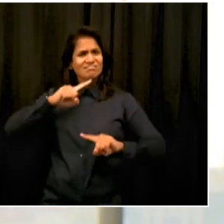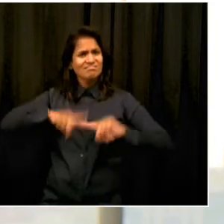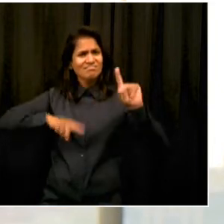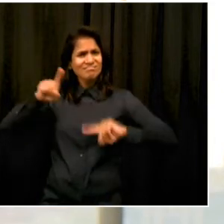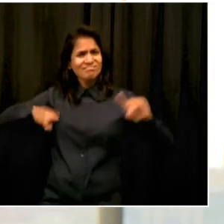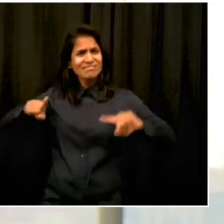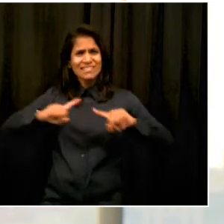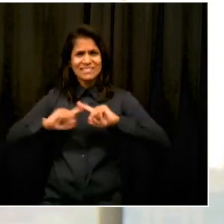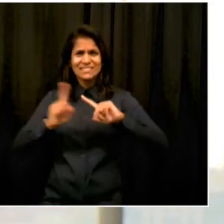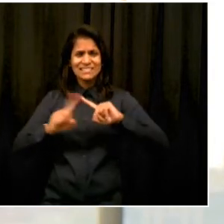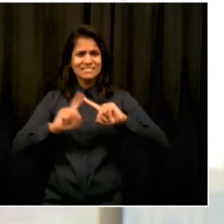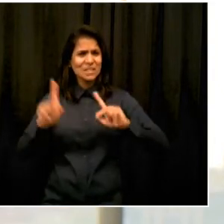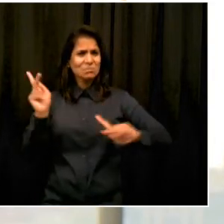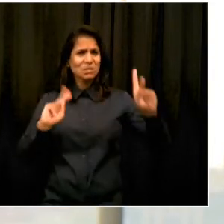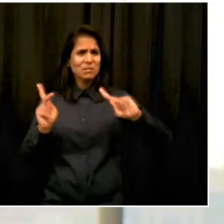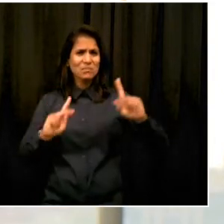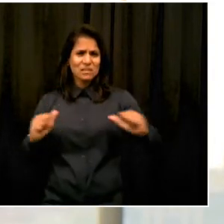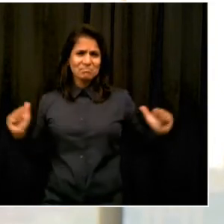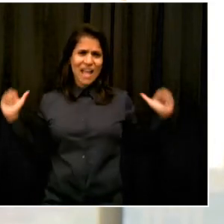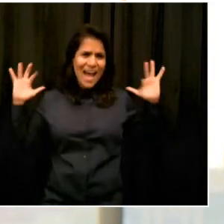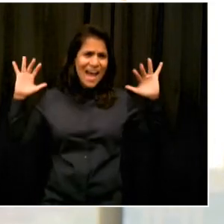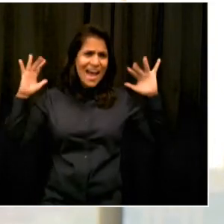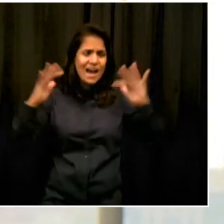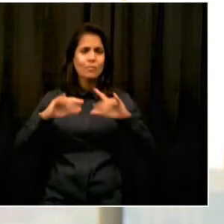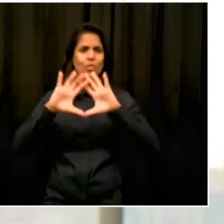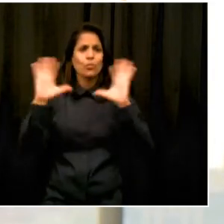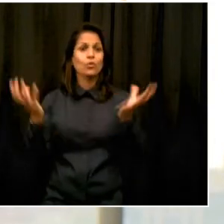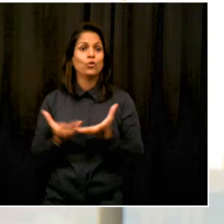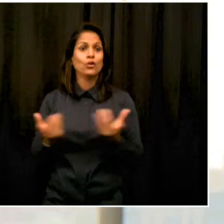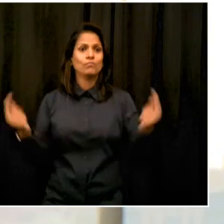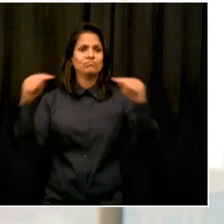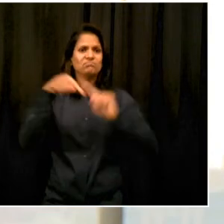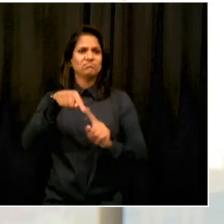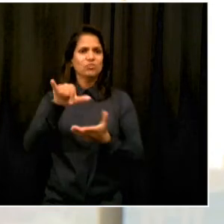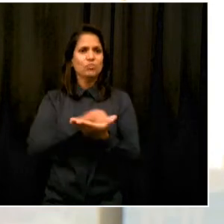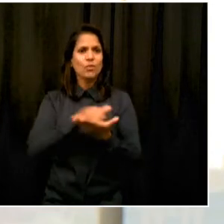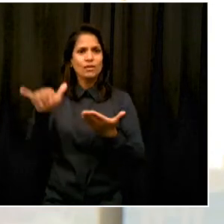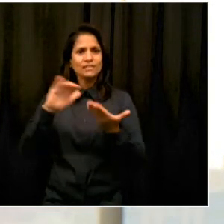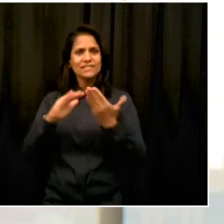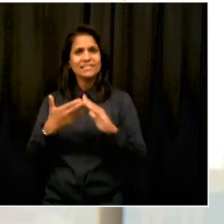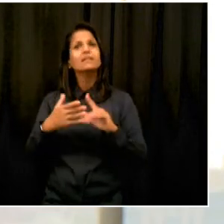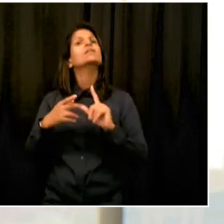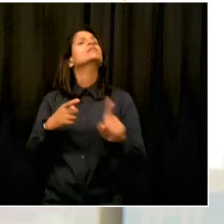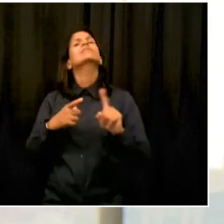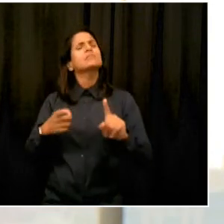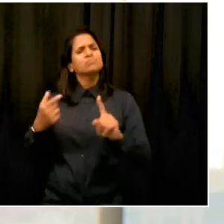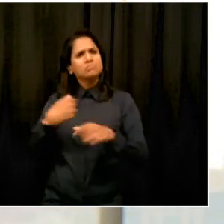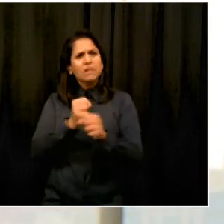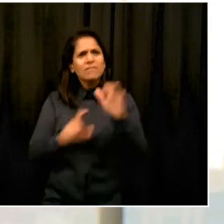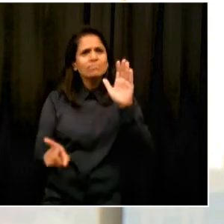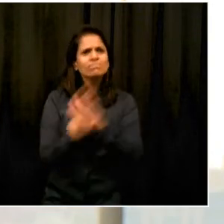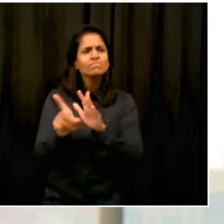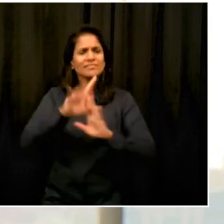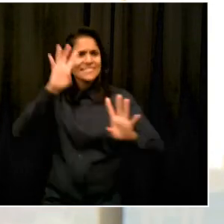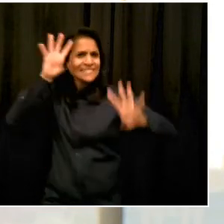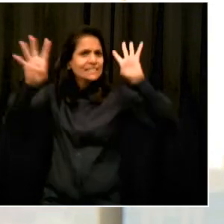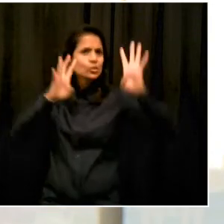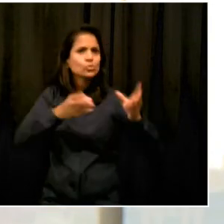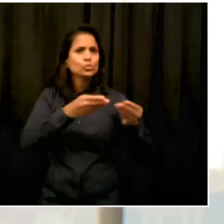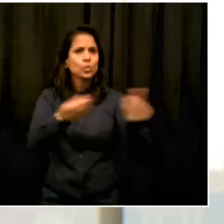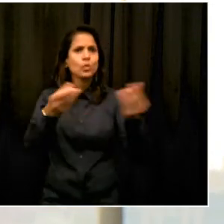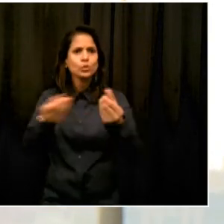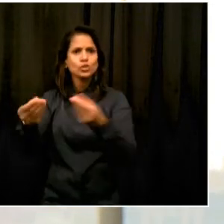create here can save lives everywhere. So I want to thank Dr. Varma for